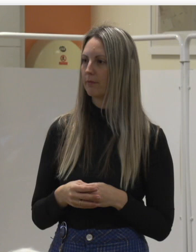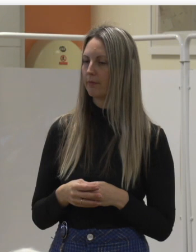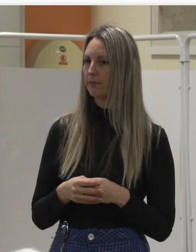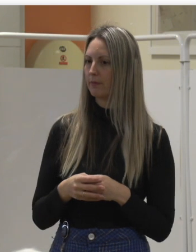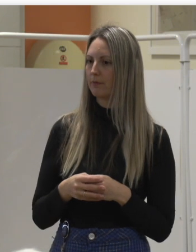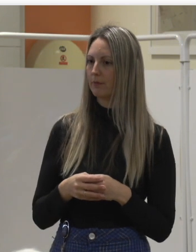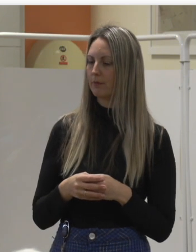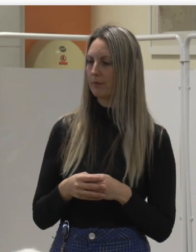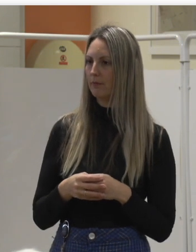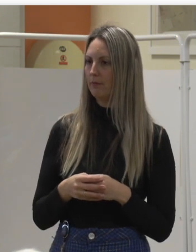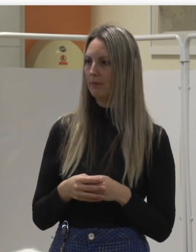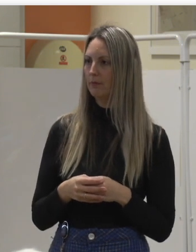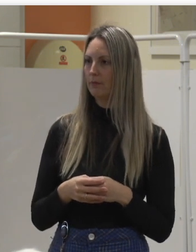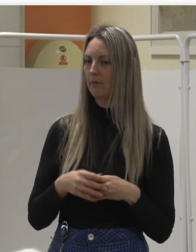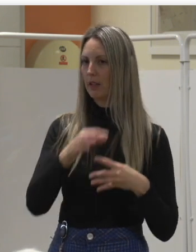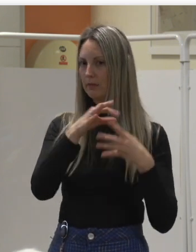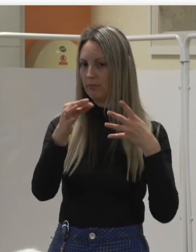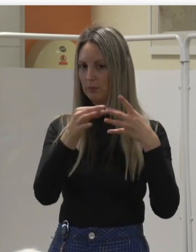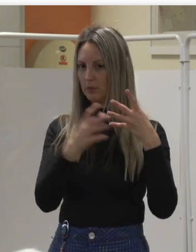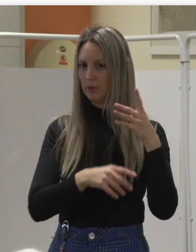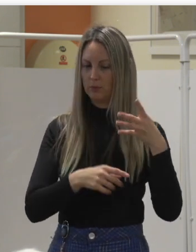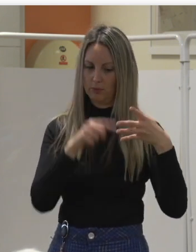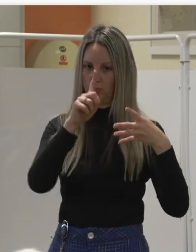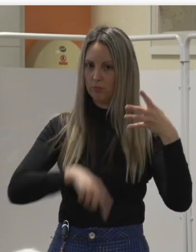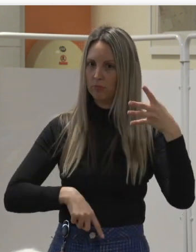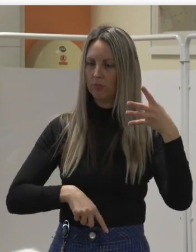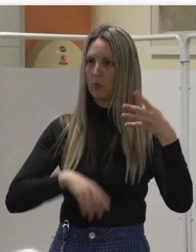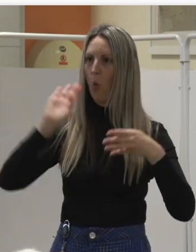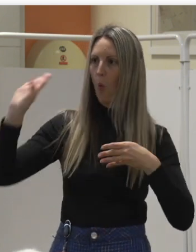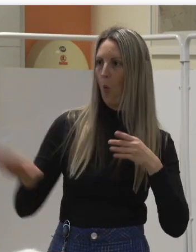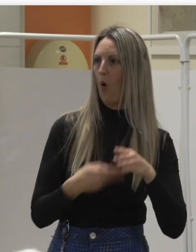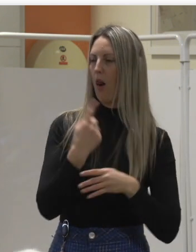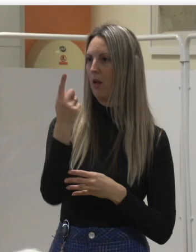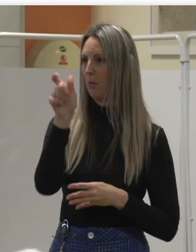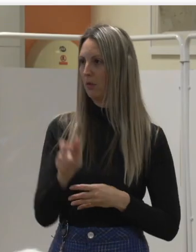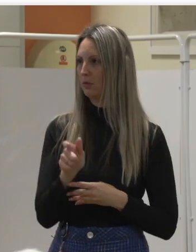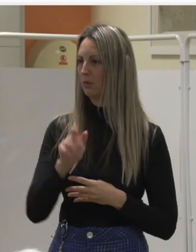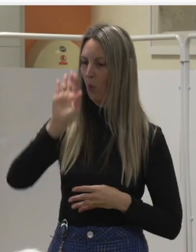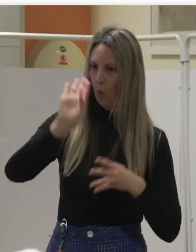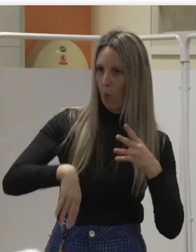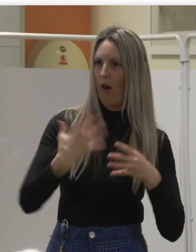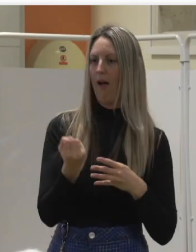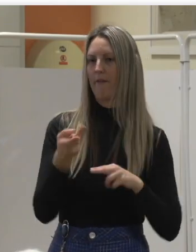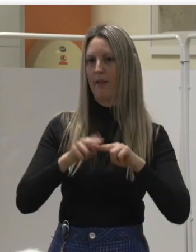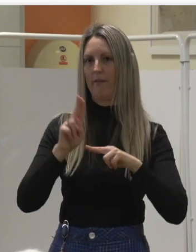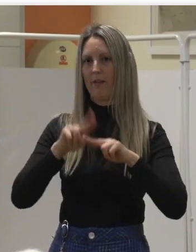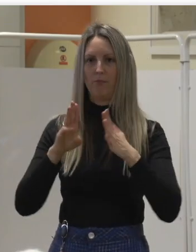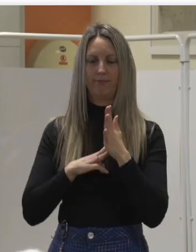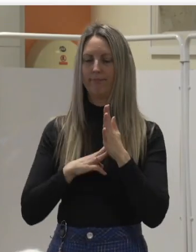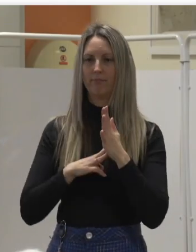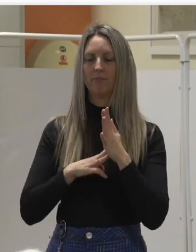So these are the multiple different symptoms. I'm not clubbing everything here, but that can give you a clue